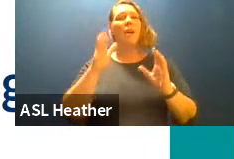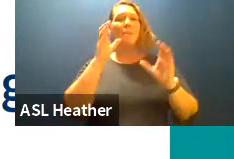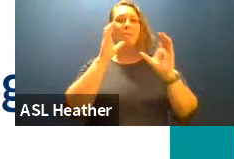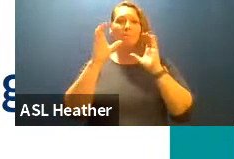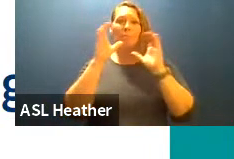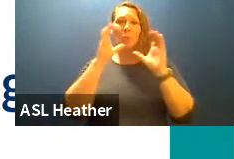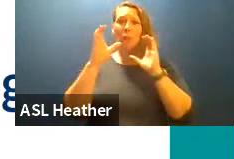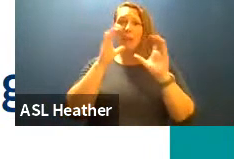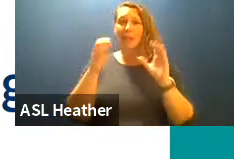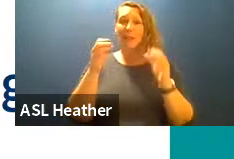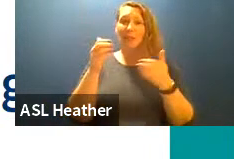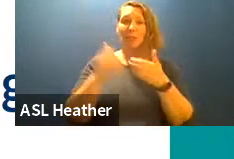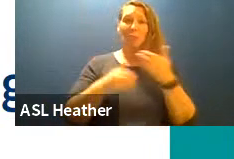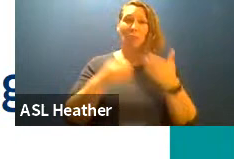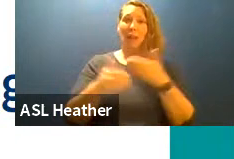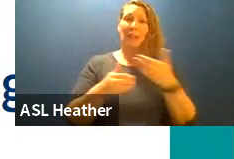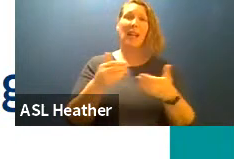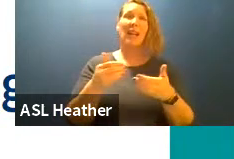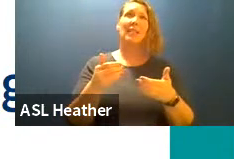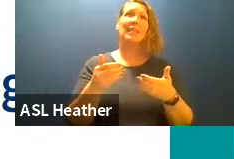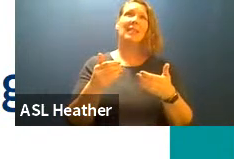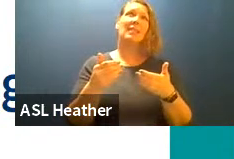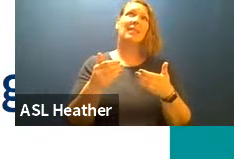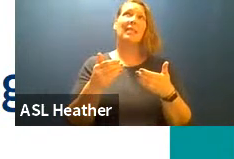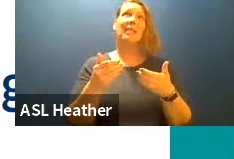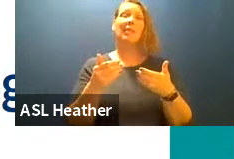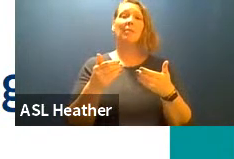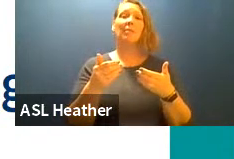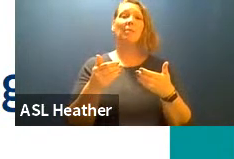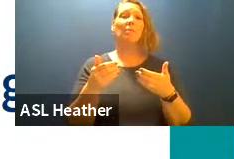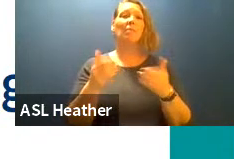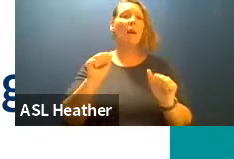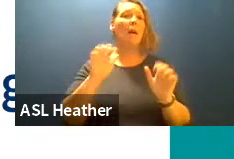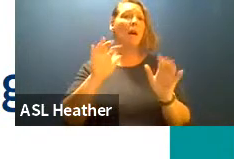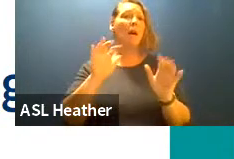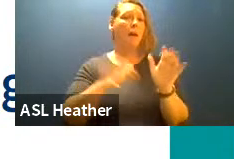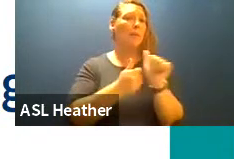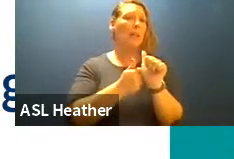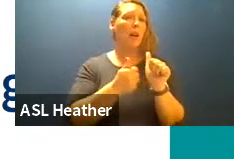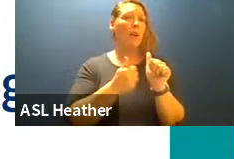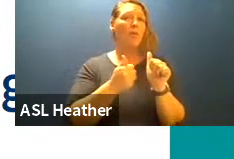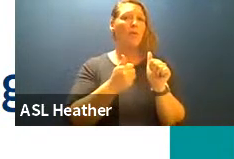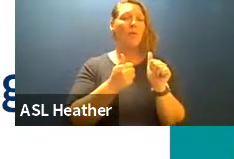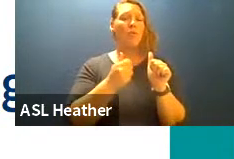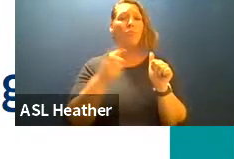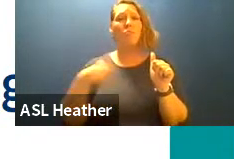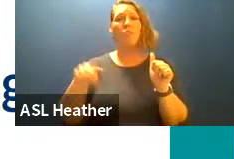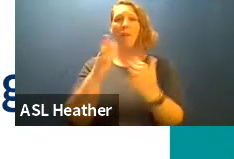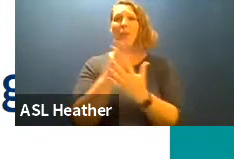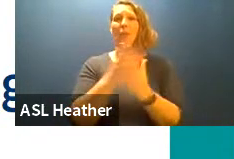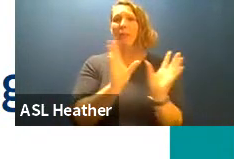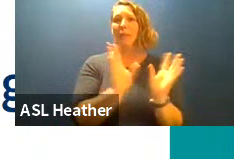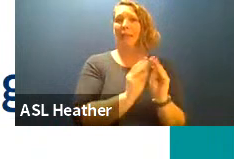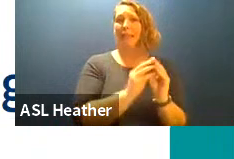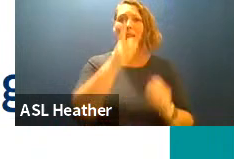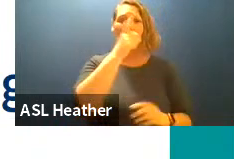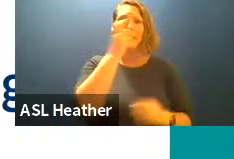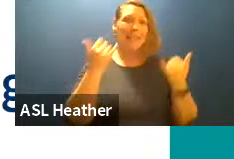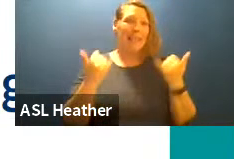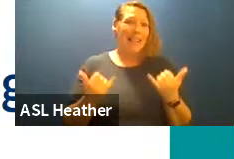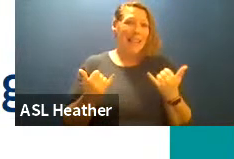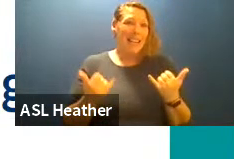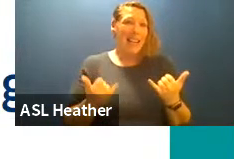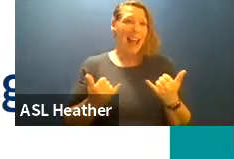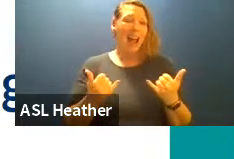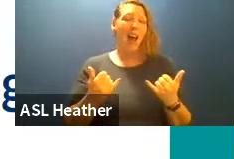communication process that we can update you between meetings, since we are now at